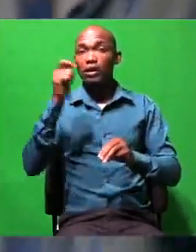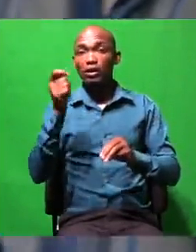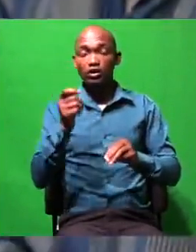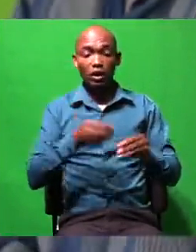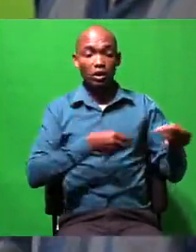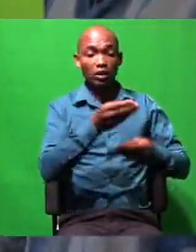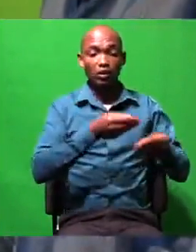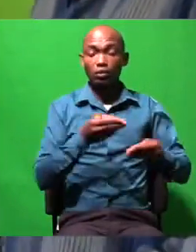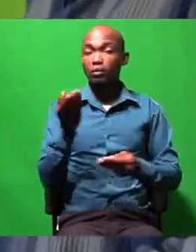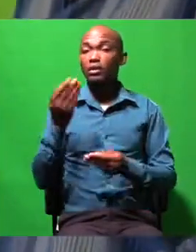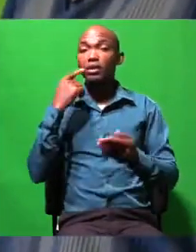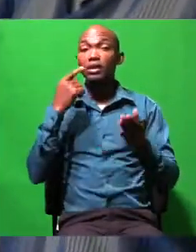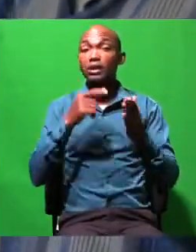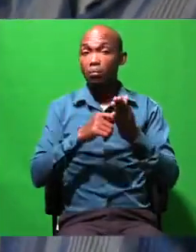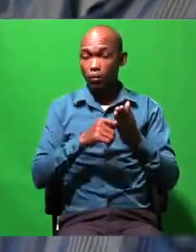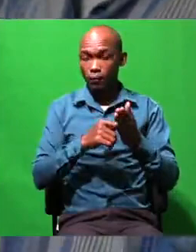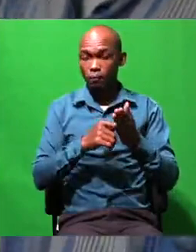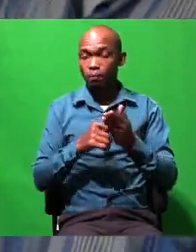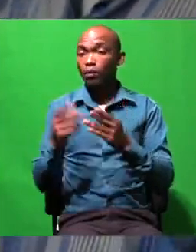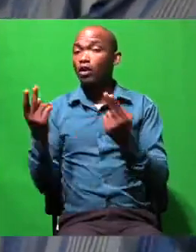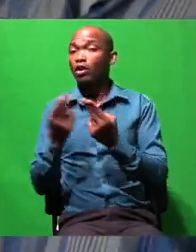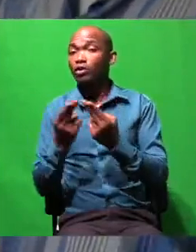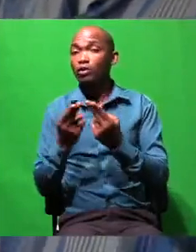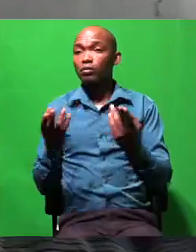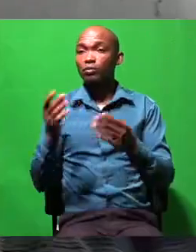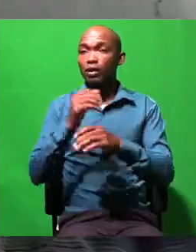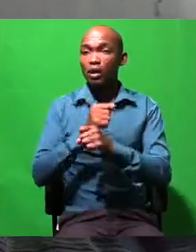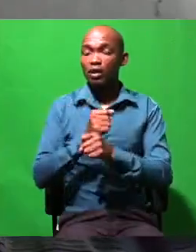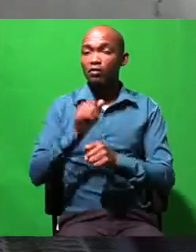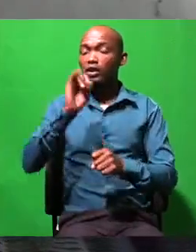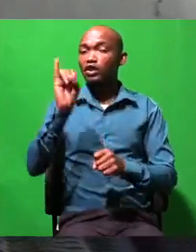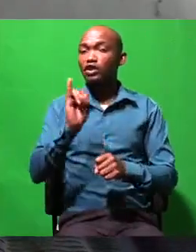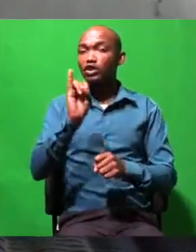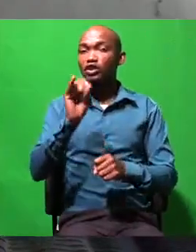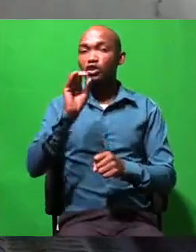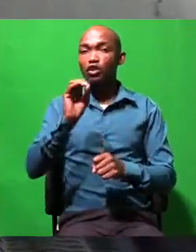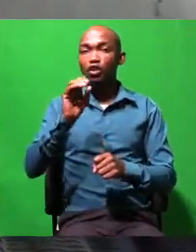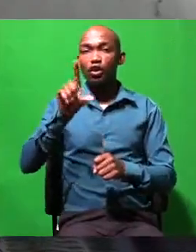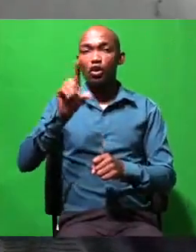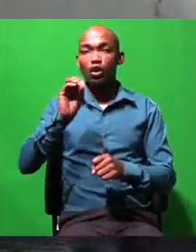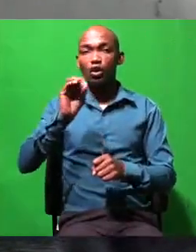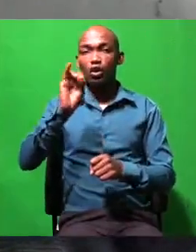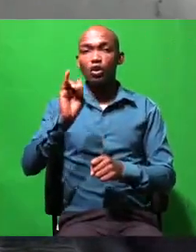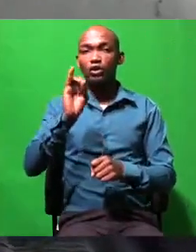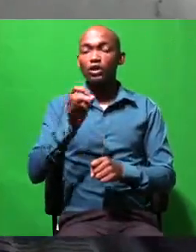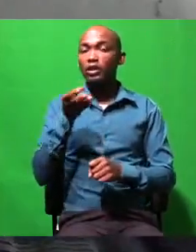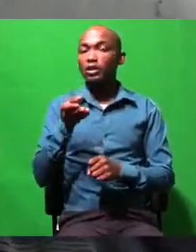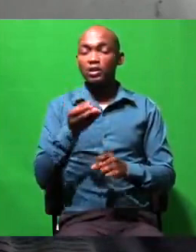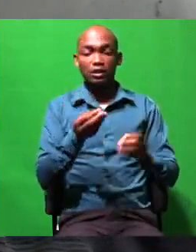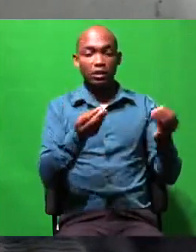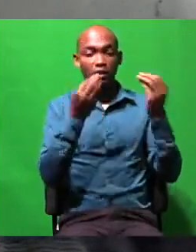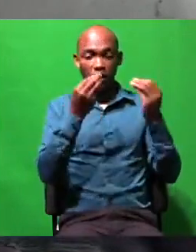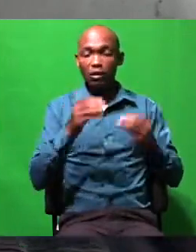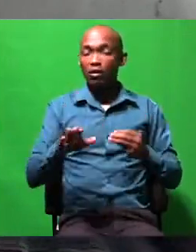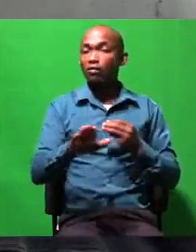economy. Just an example. We have geology. So we are studying